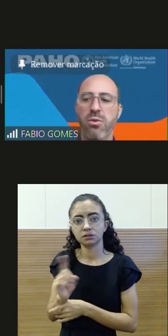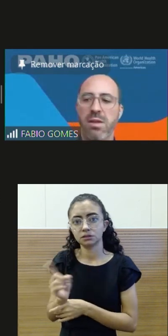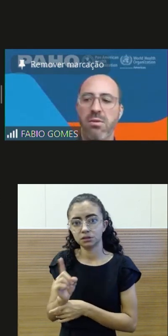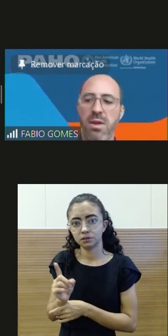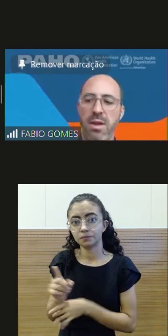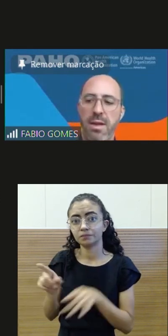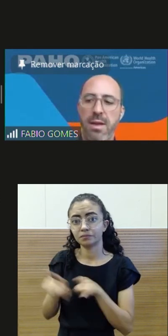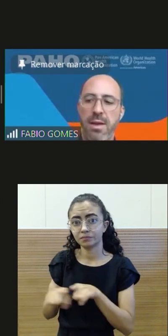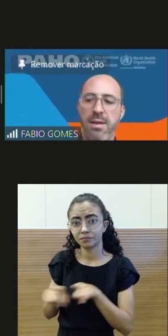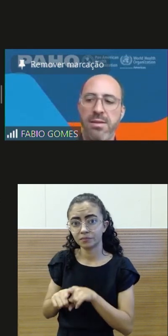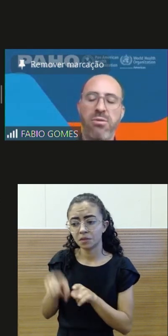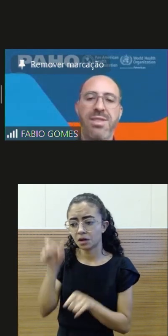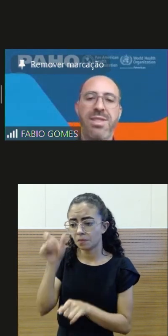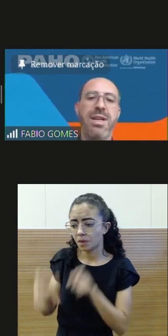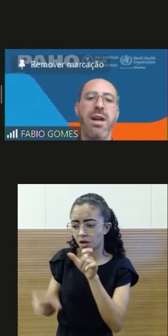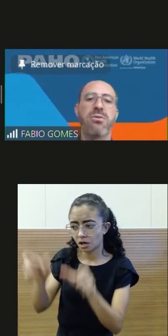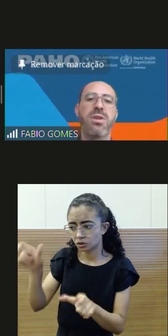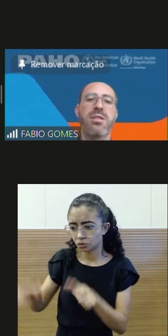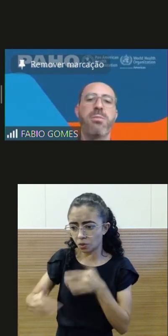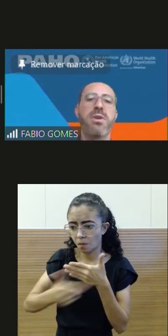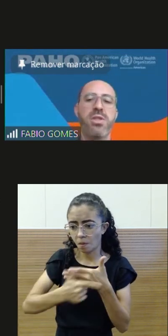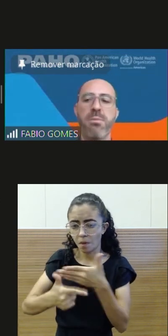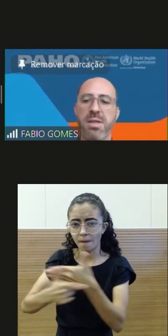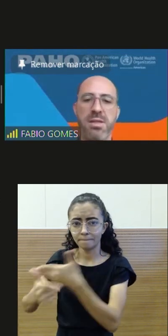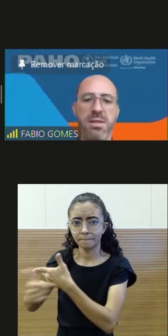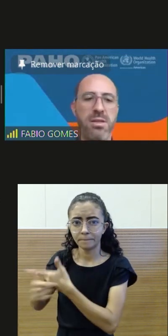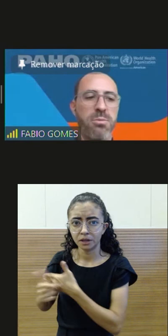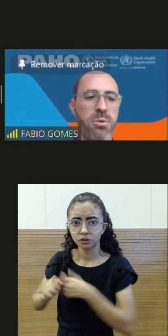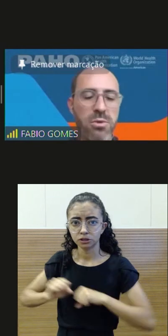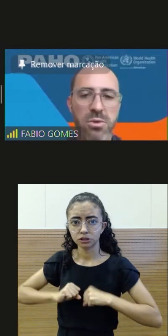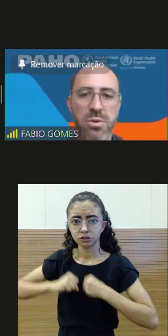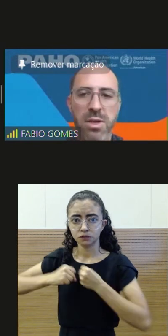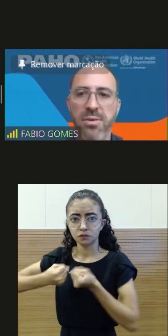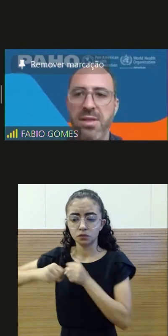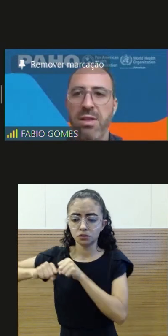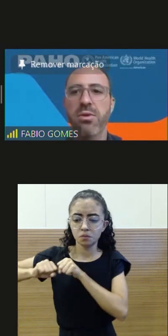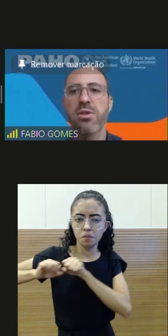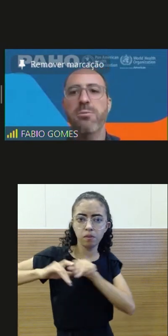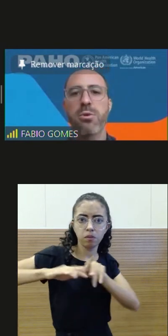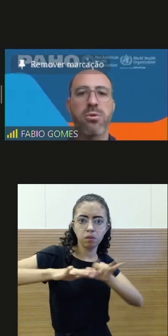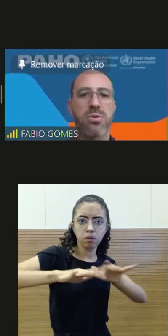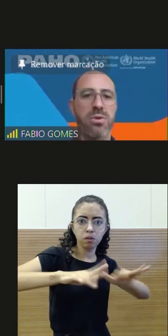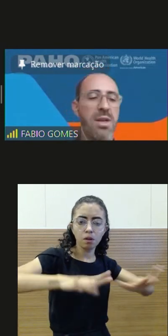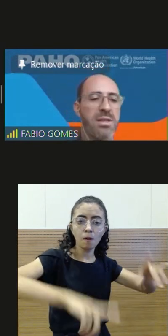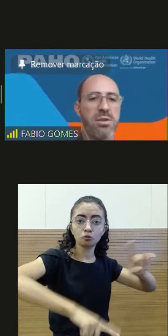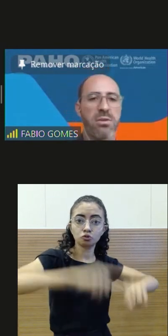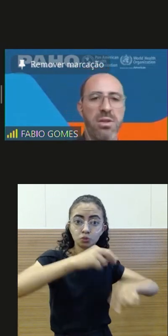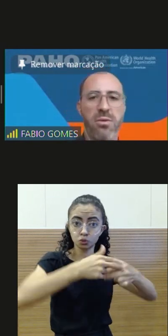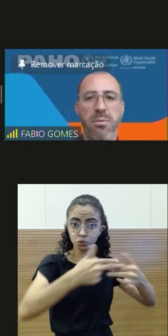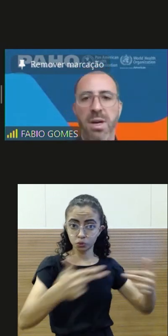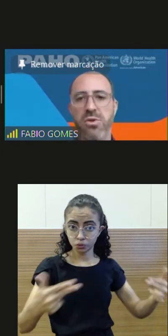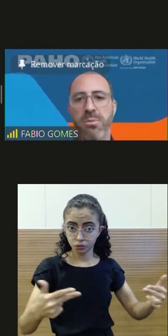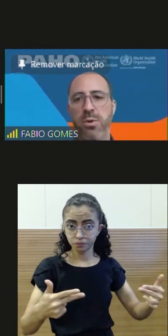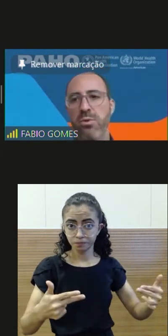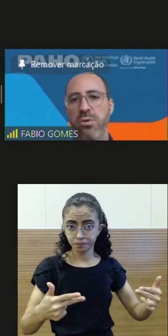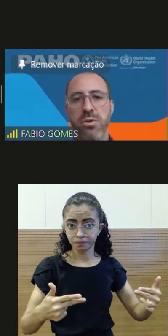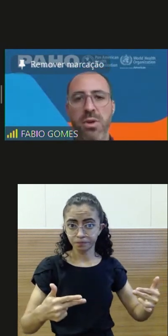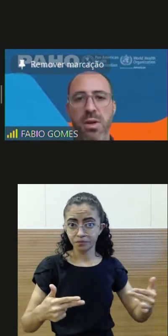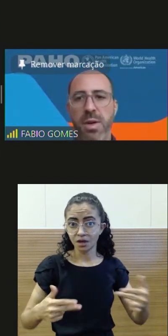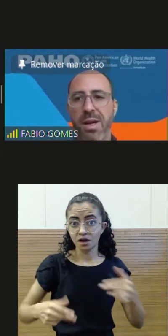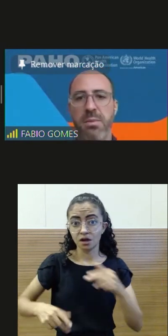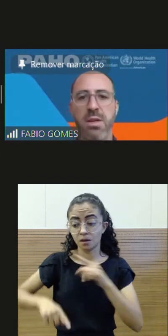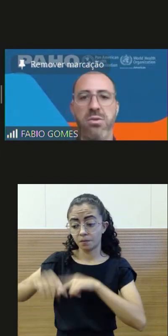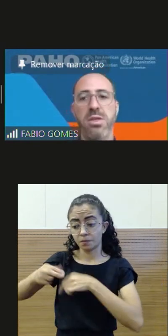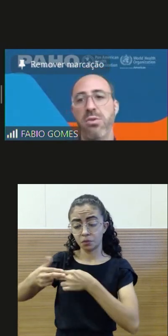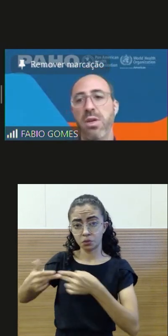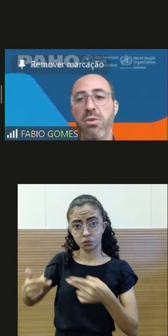only produce them, but all of the actors that are dedicated to expand these products, and so